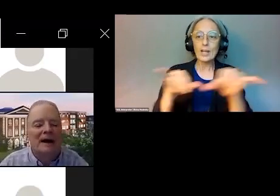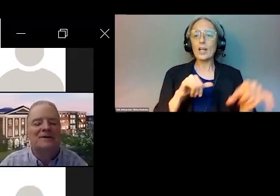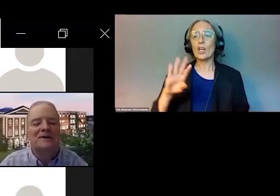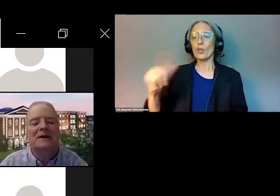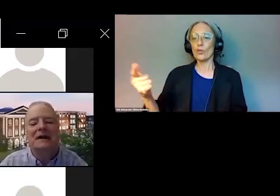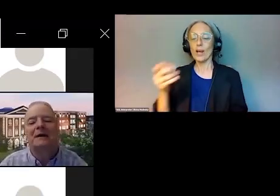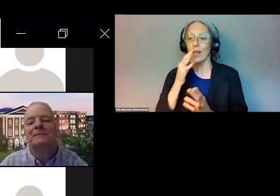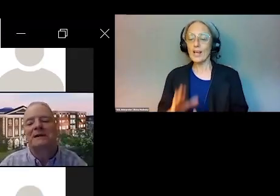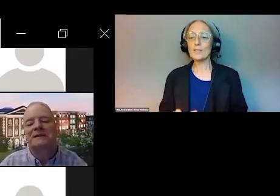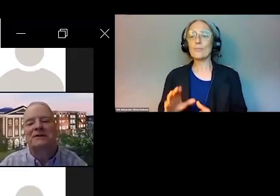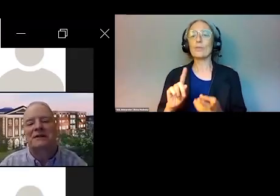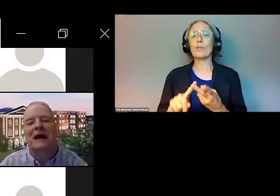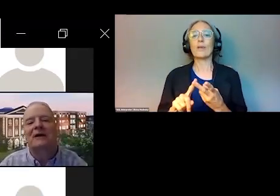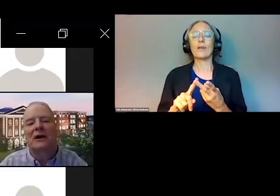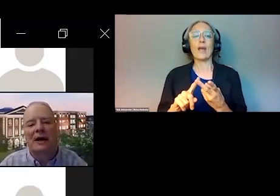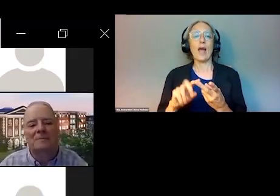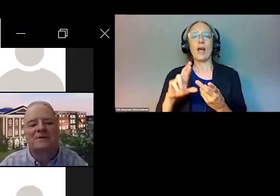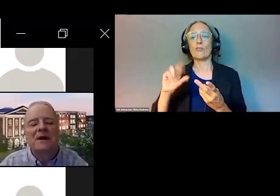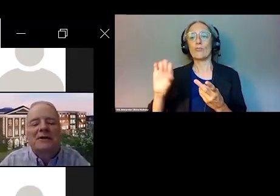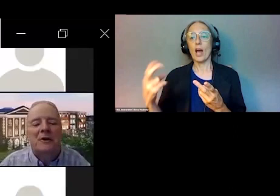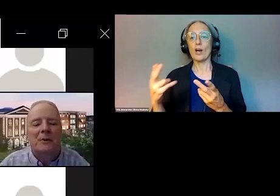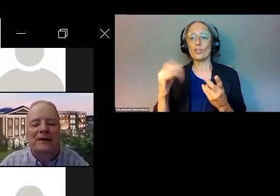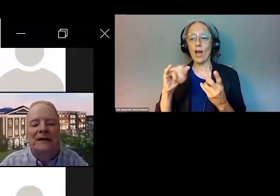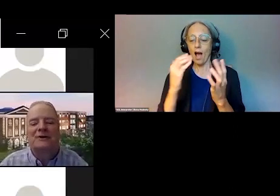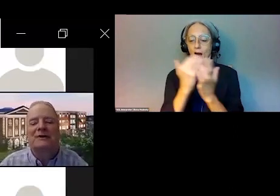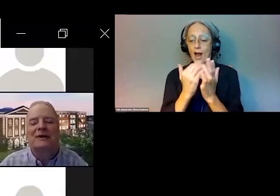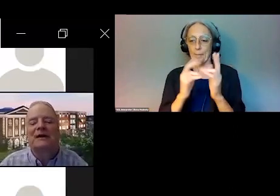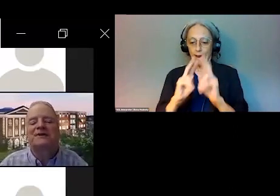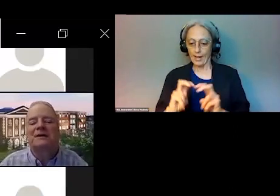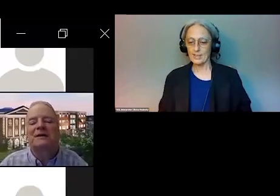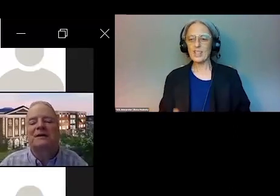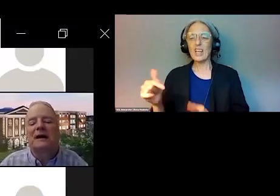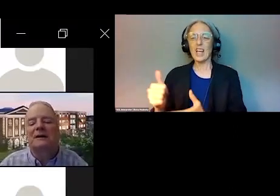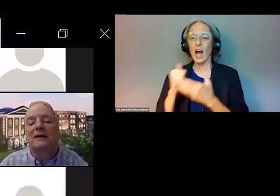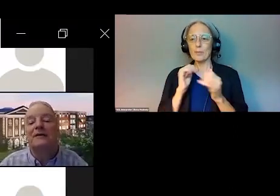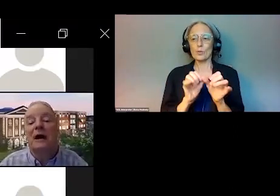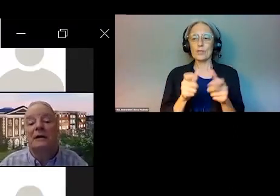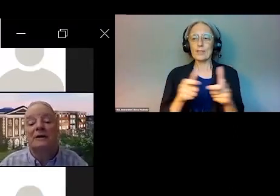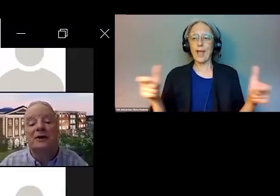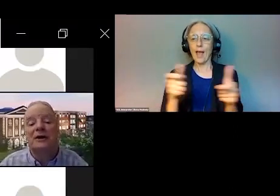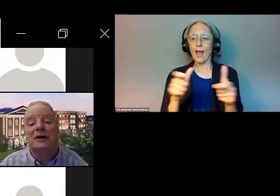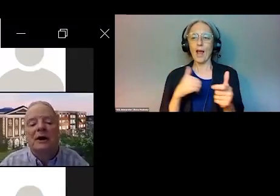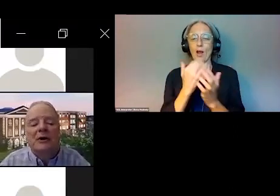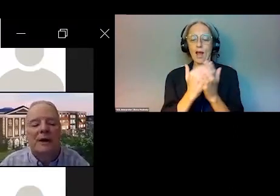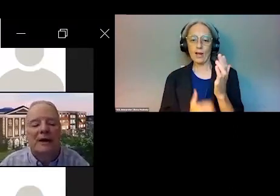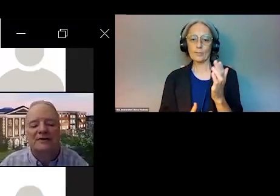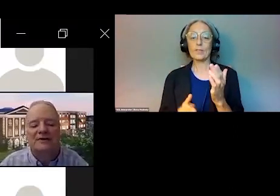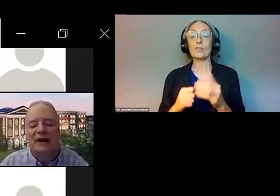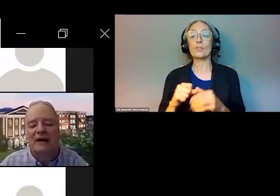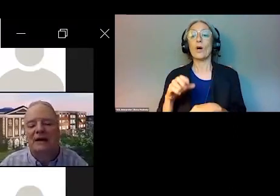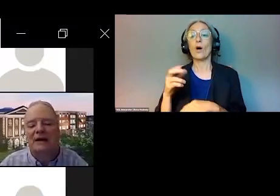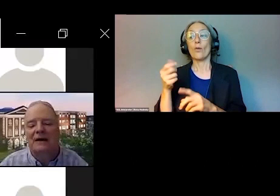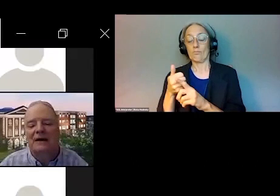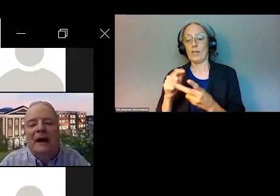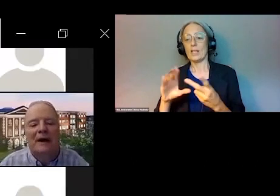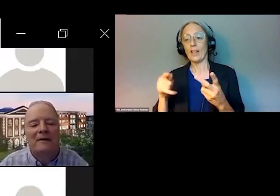Roche item analysis, and he helped us to scale our items. So he and Cynthia and other colleagues took